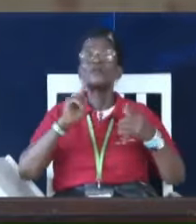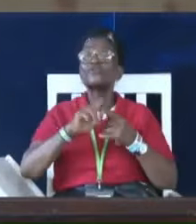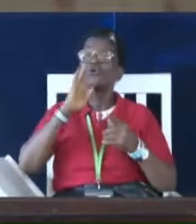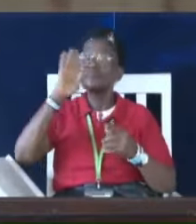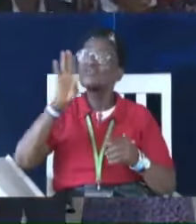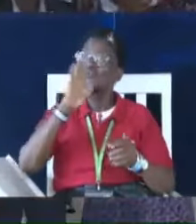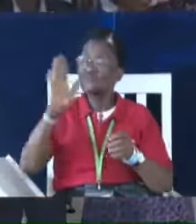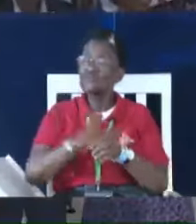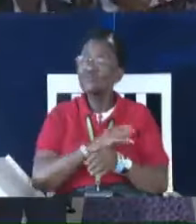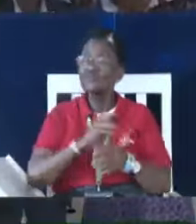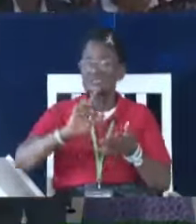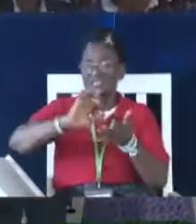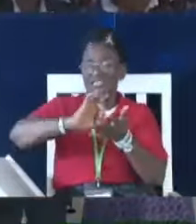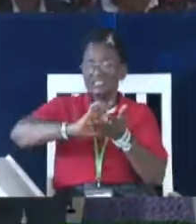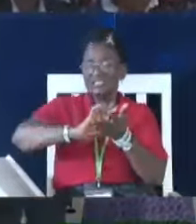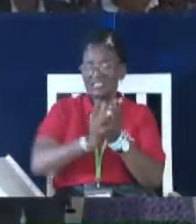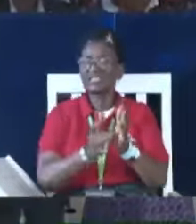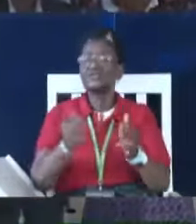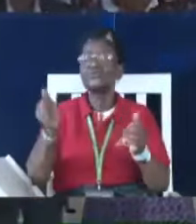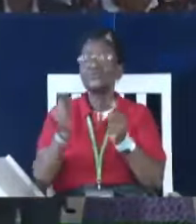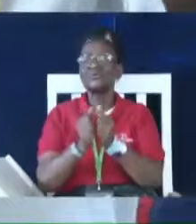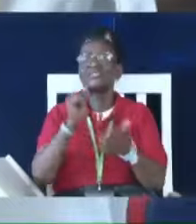it tonight.